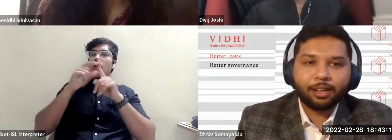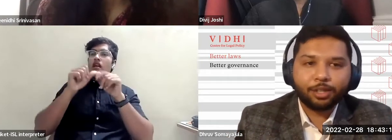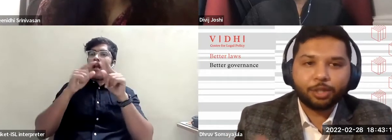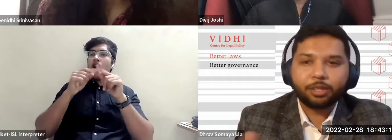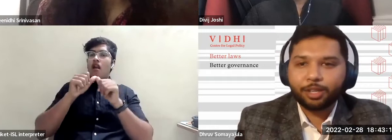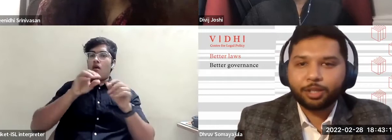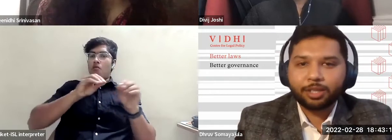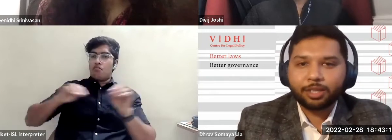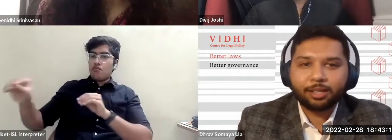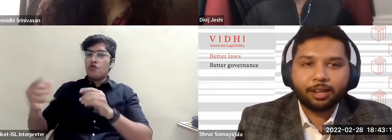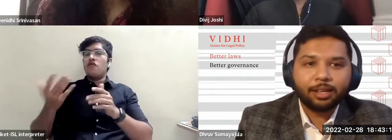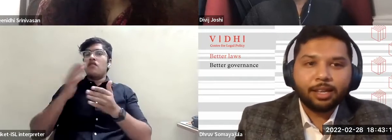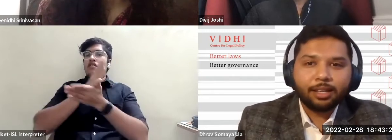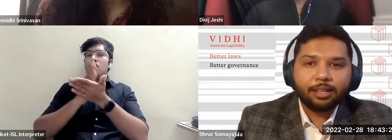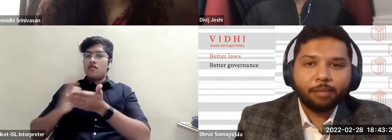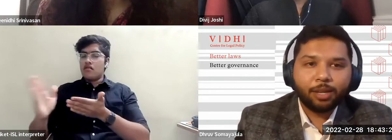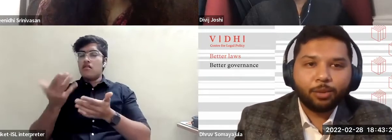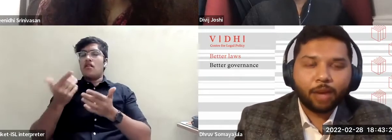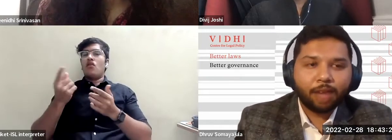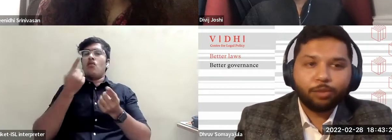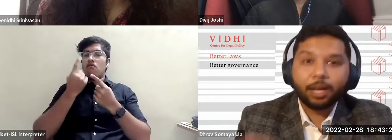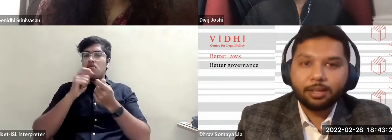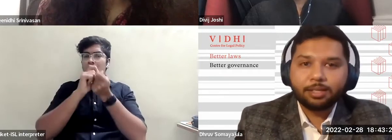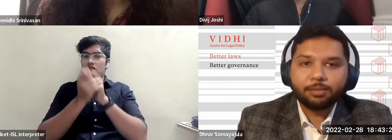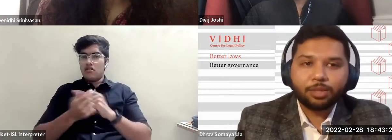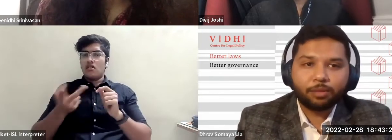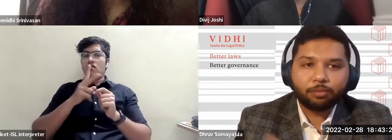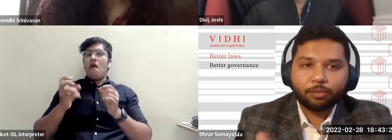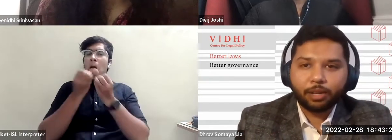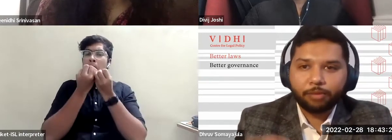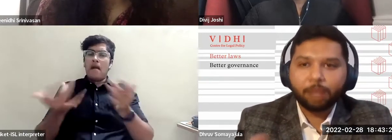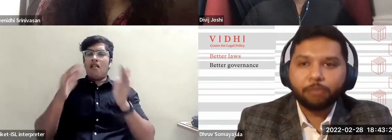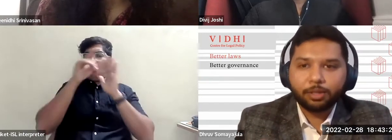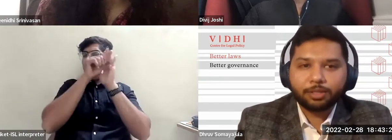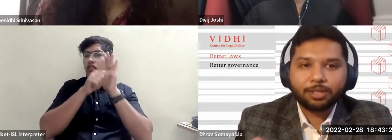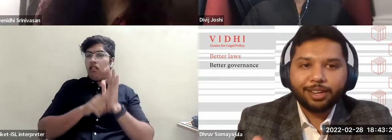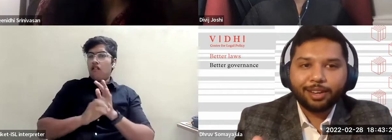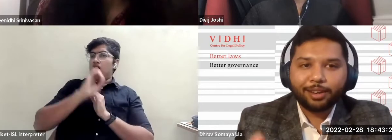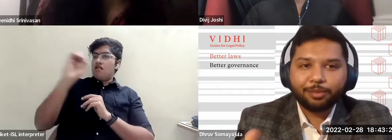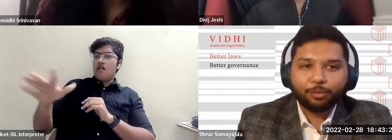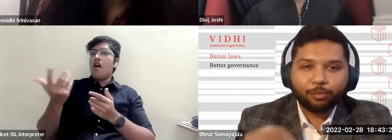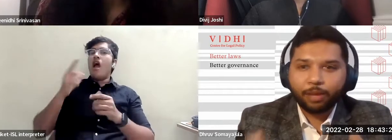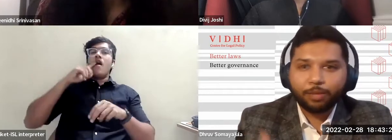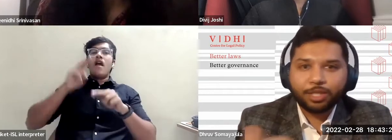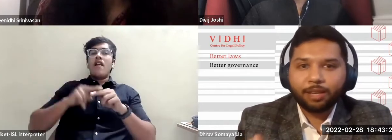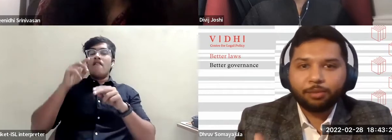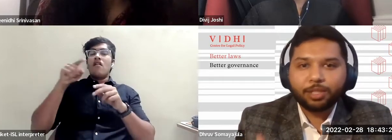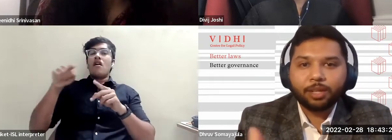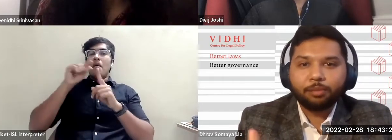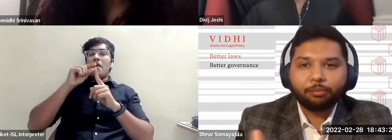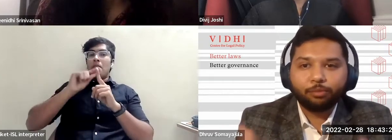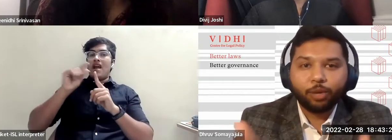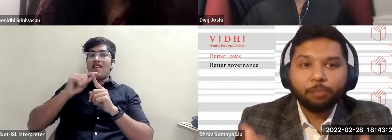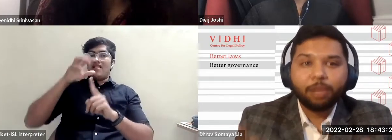like erasure, correction, etc. And they may have no mechanisms or like frameworks like